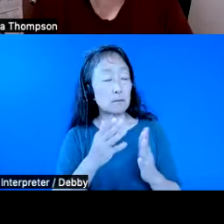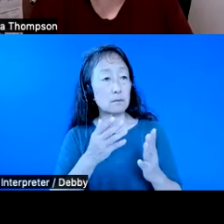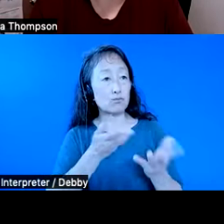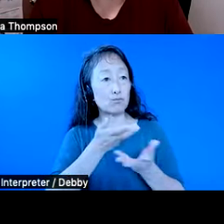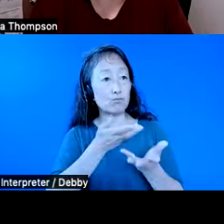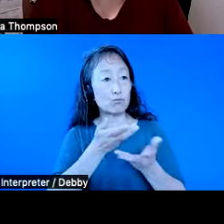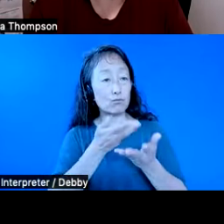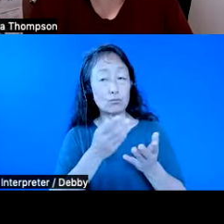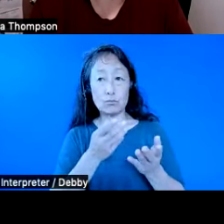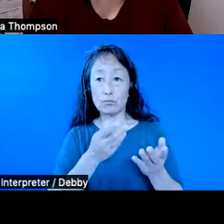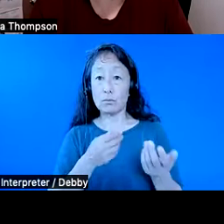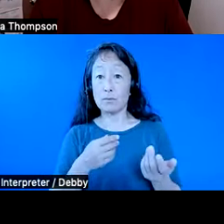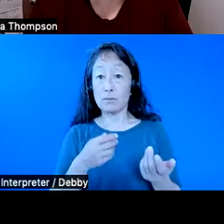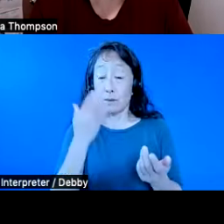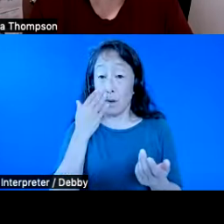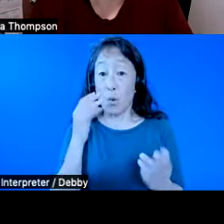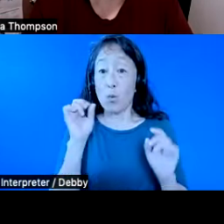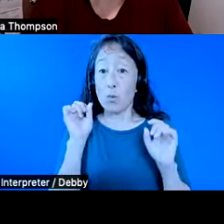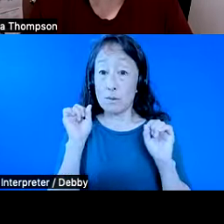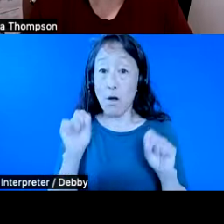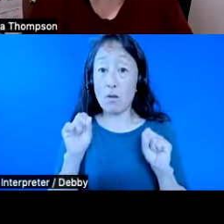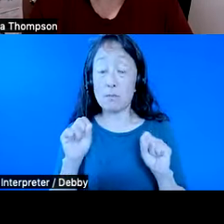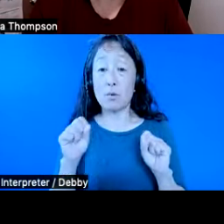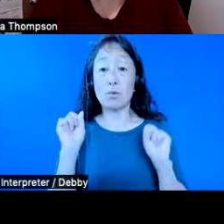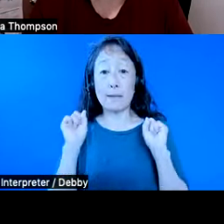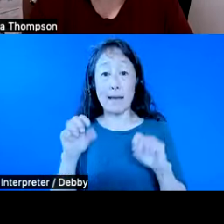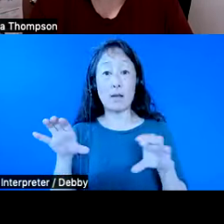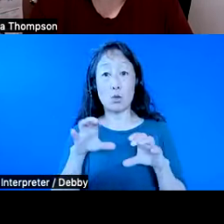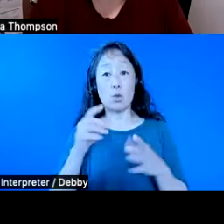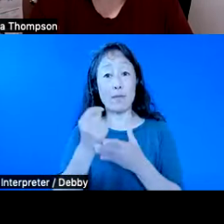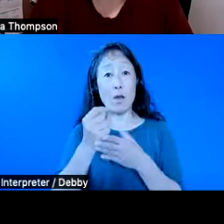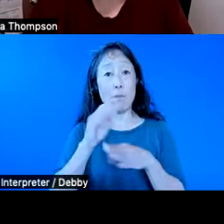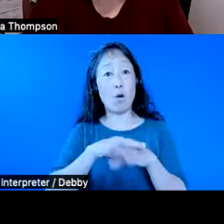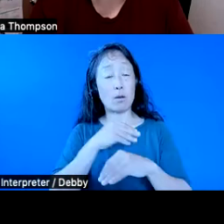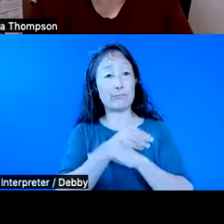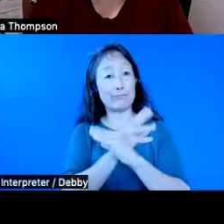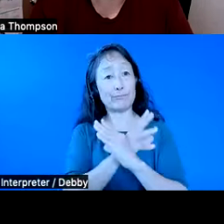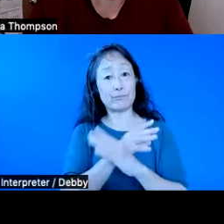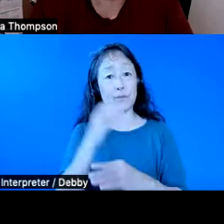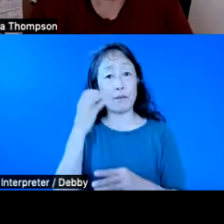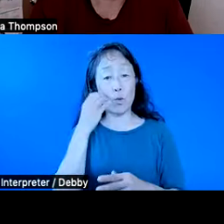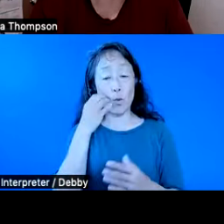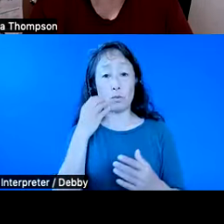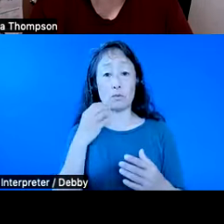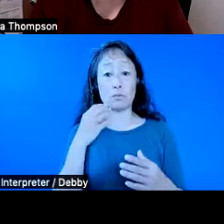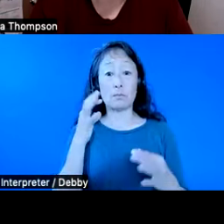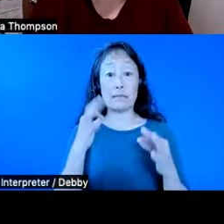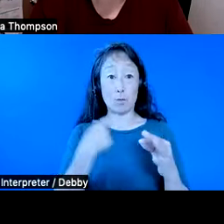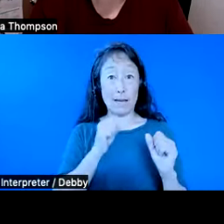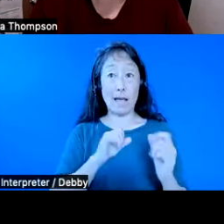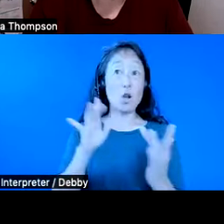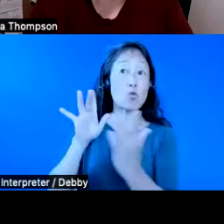So, there's other ways, and if we could reach out, then it makes the opportunity to get